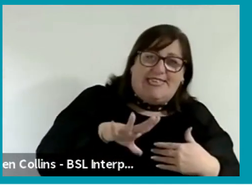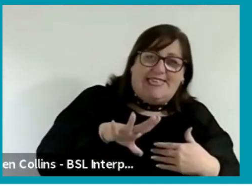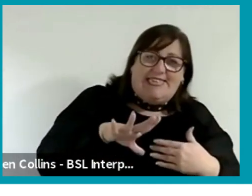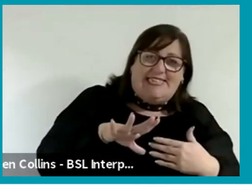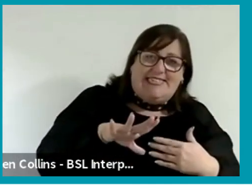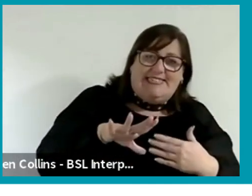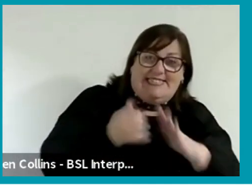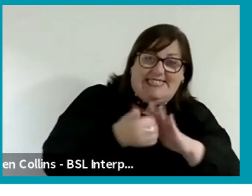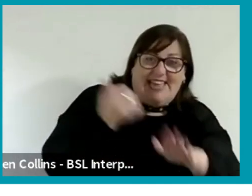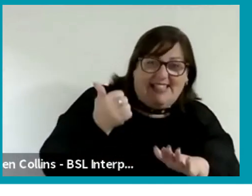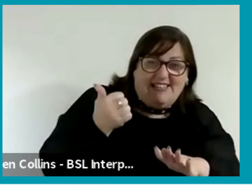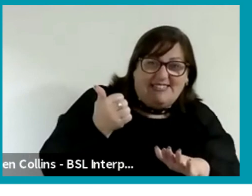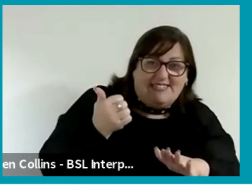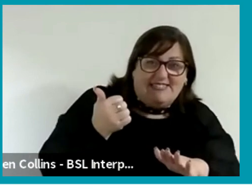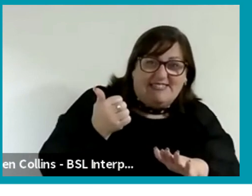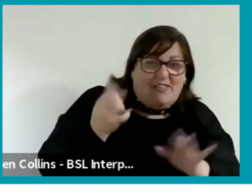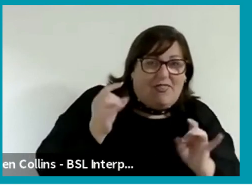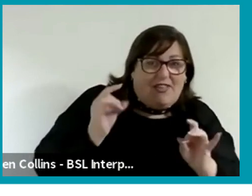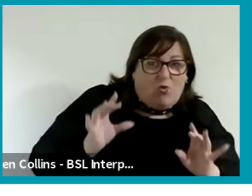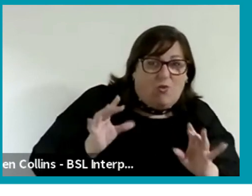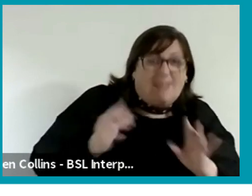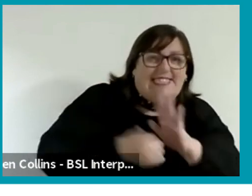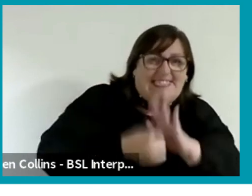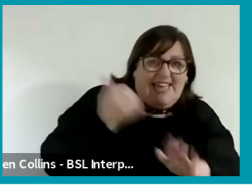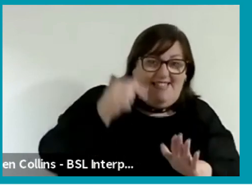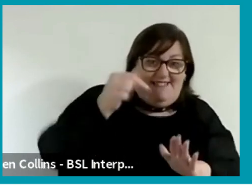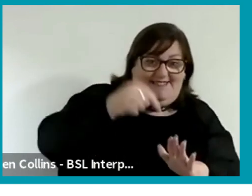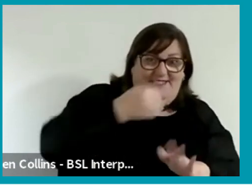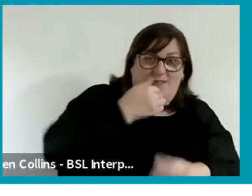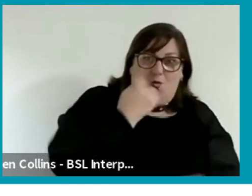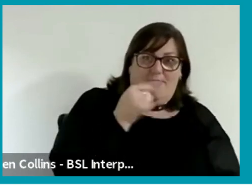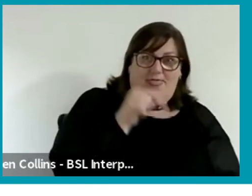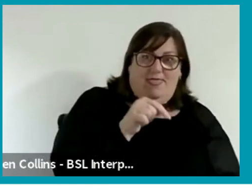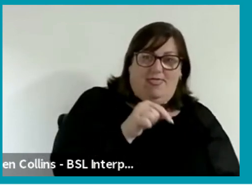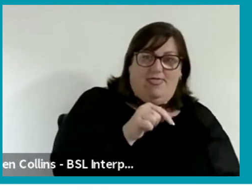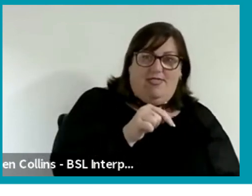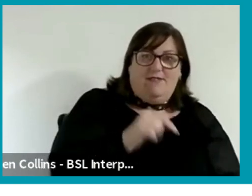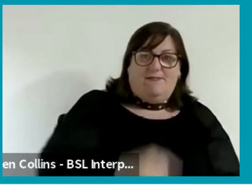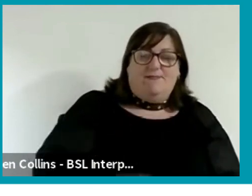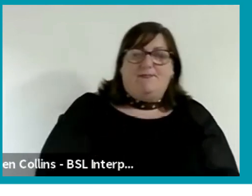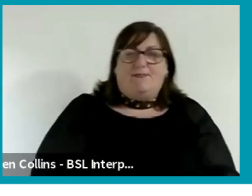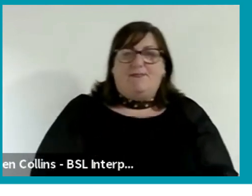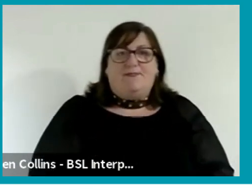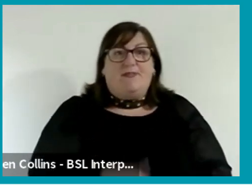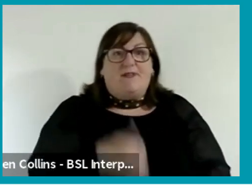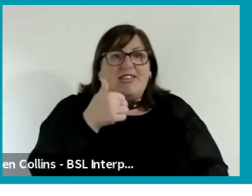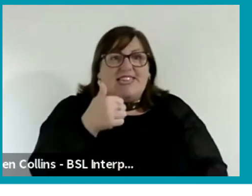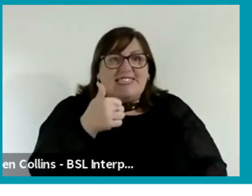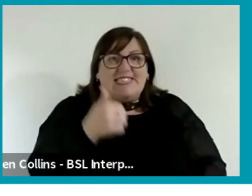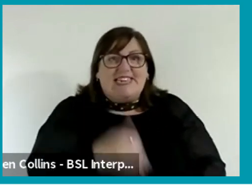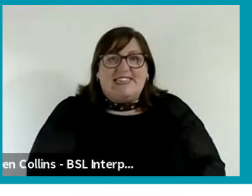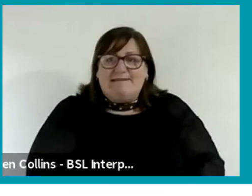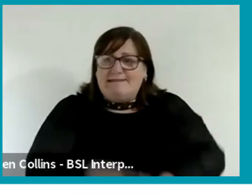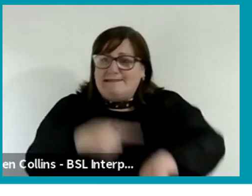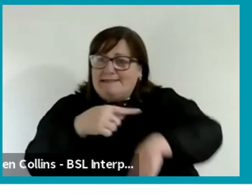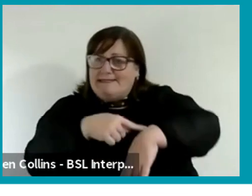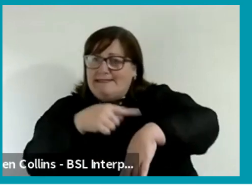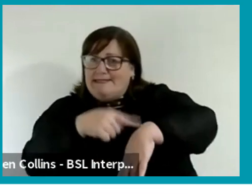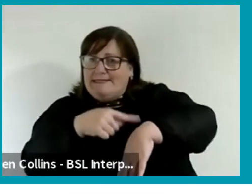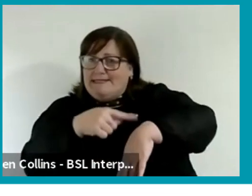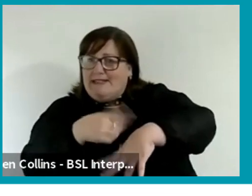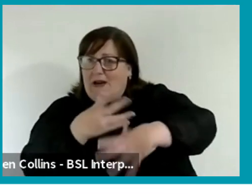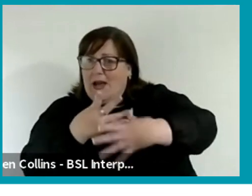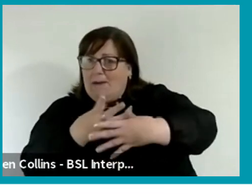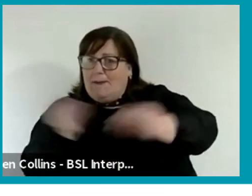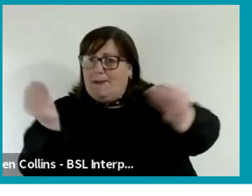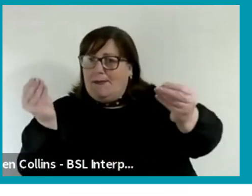I think that's one of the main reasons. Fantastic. Our time is up, and we